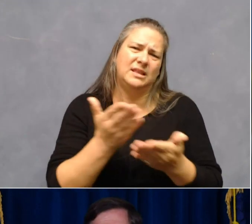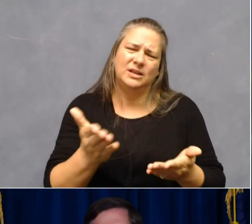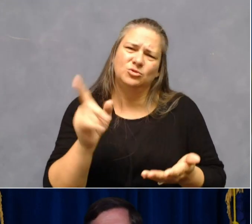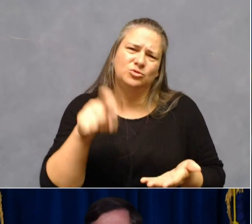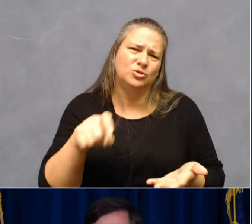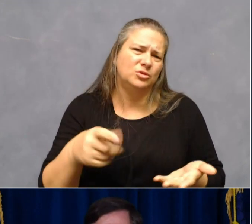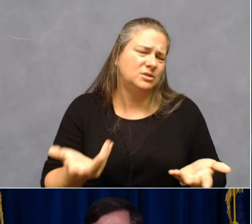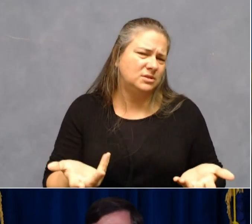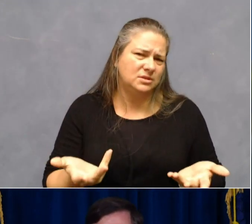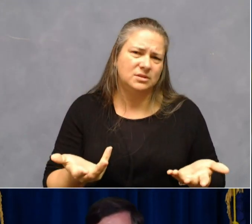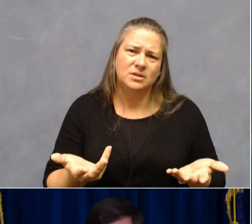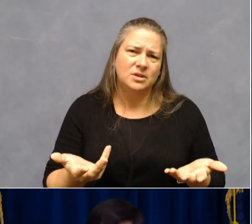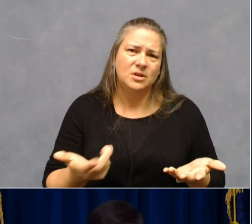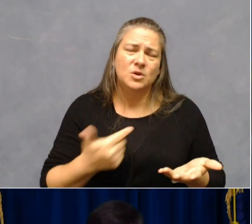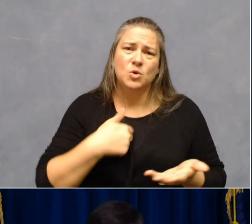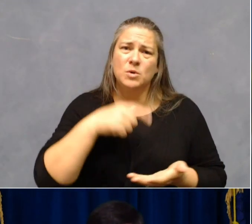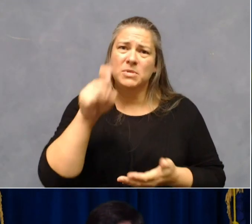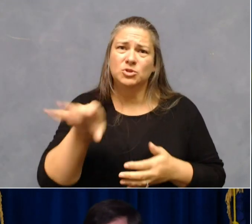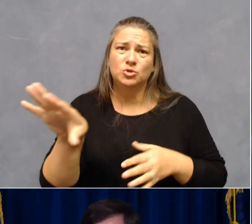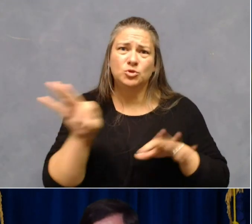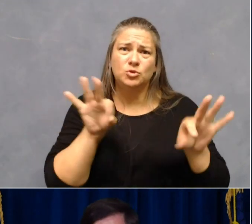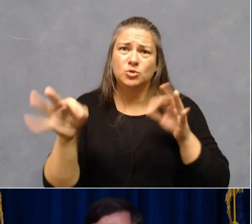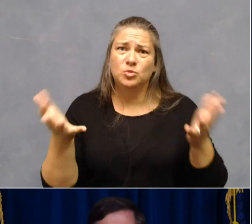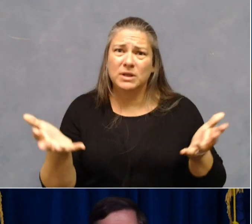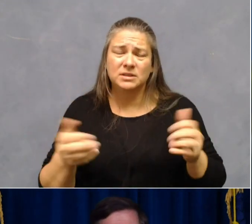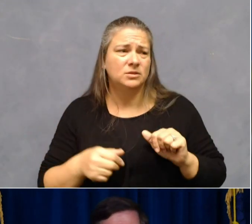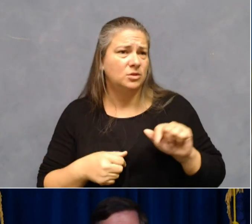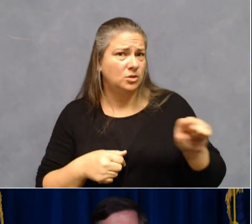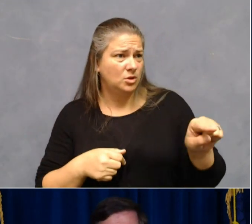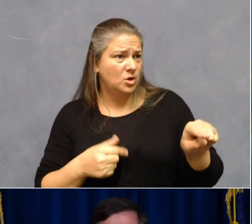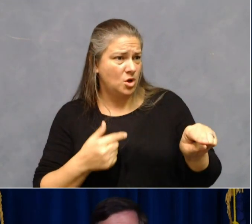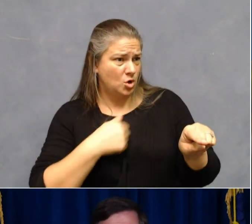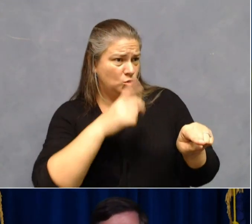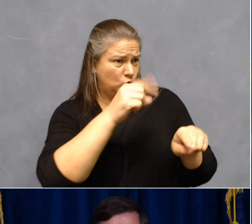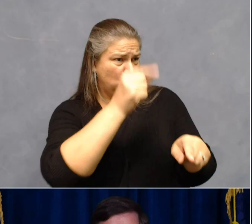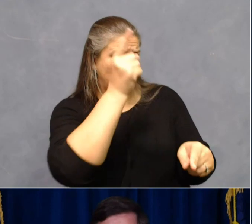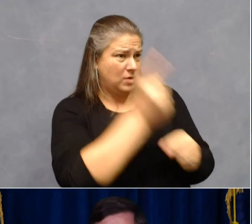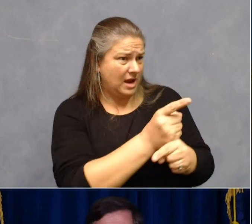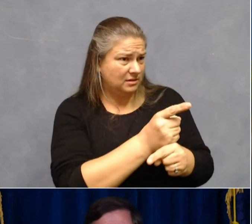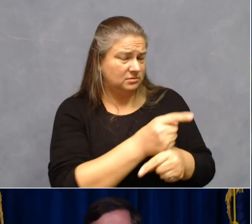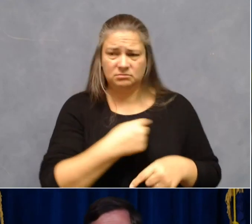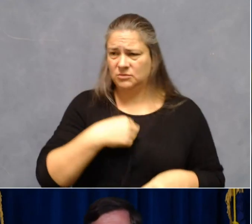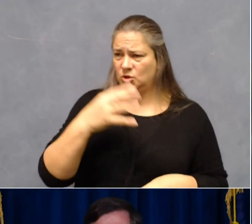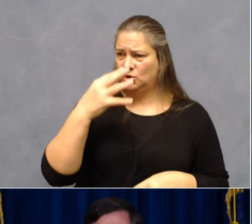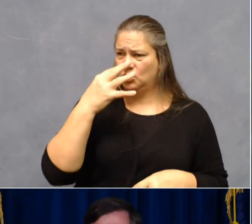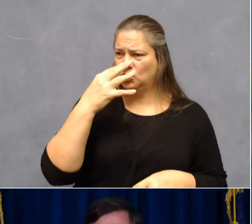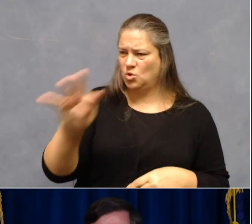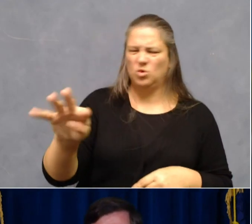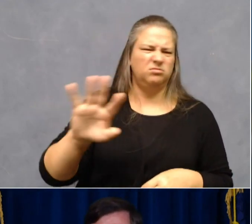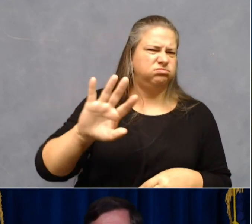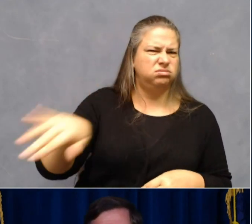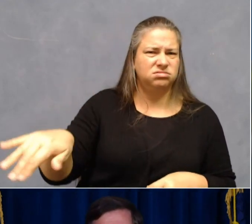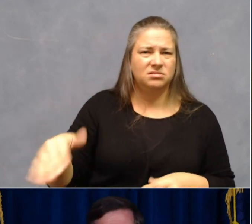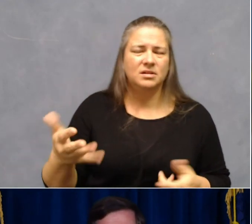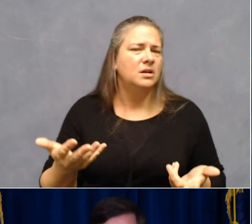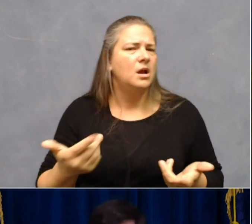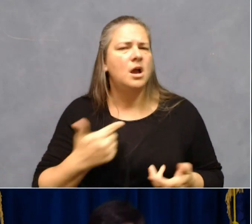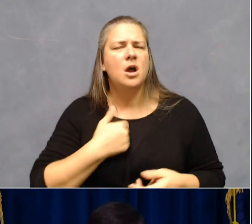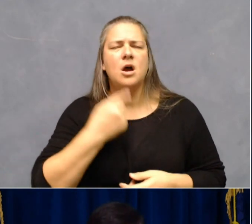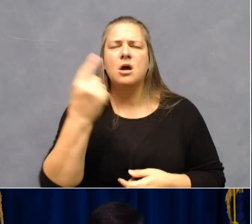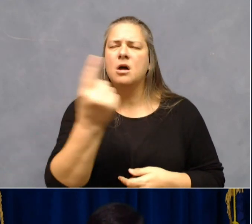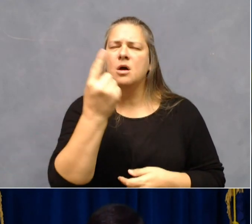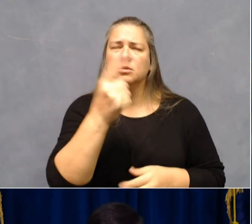between doing the right thing and ignoring the right thing. And I'm always going to choose and teach my